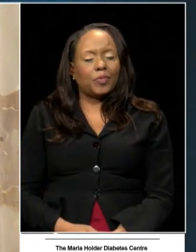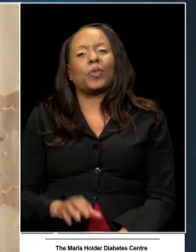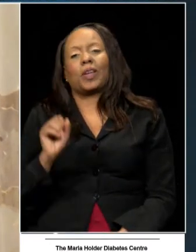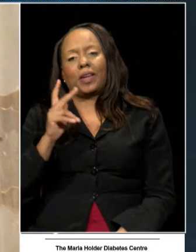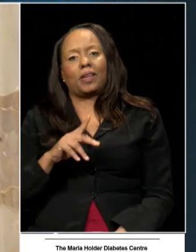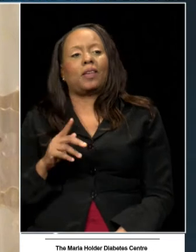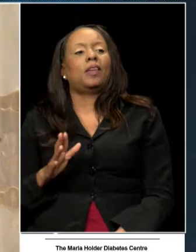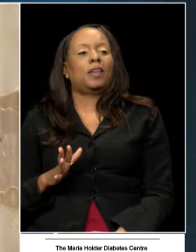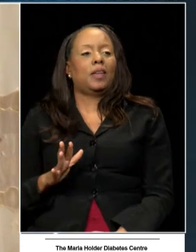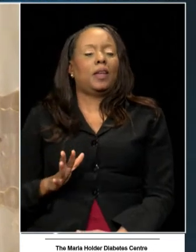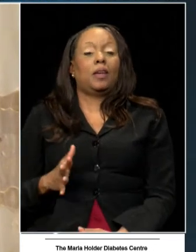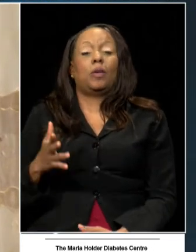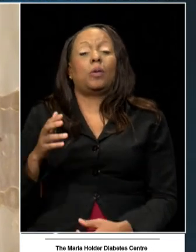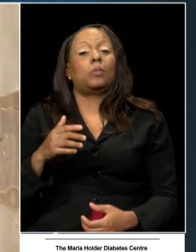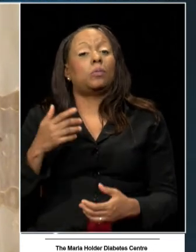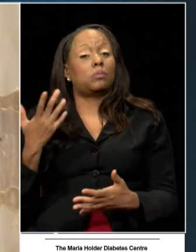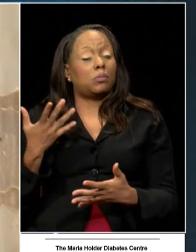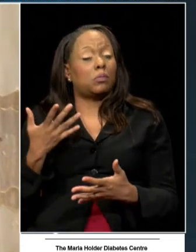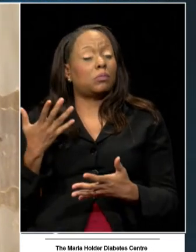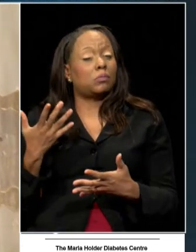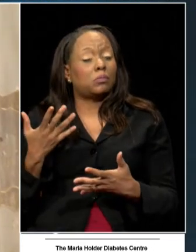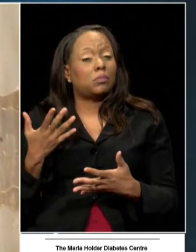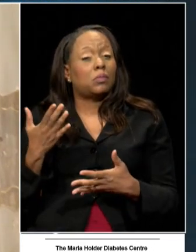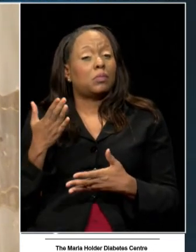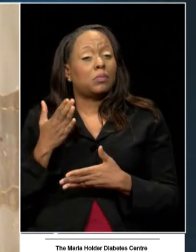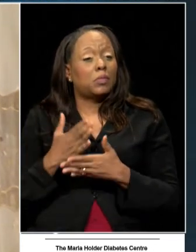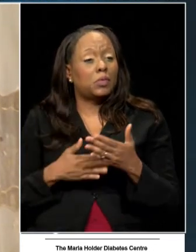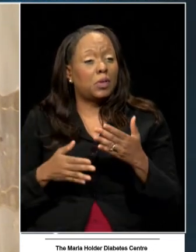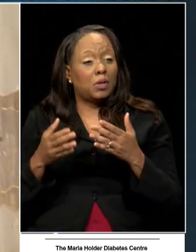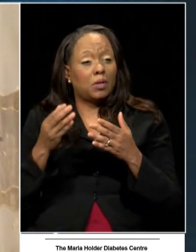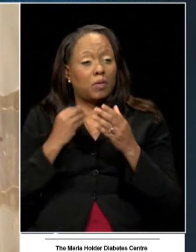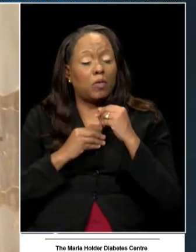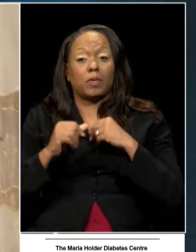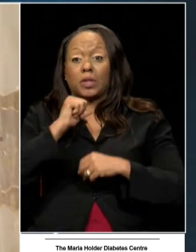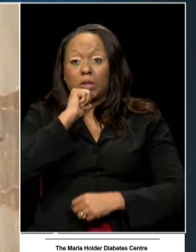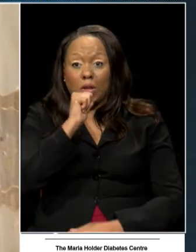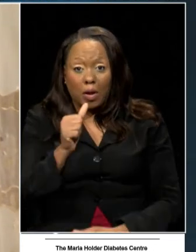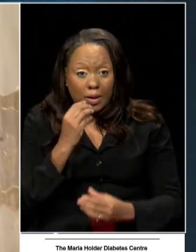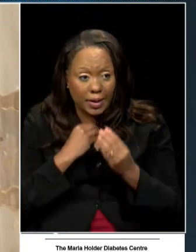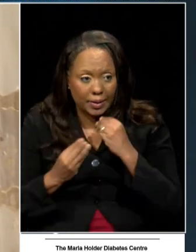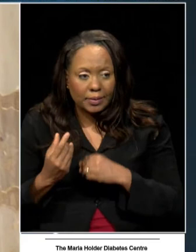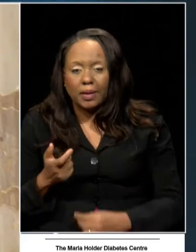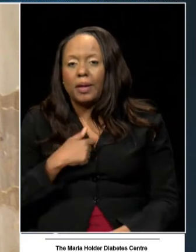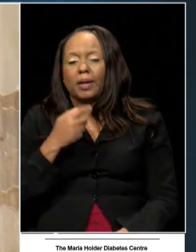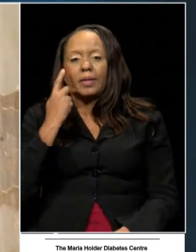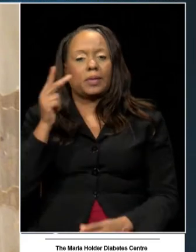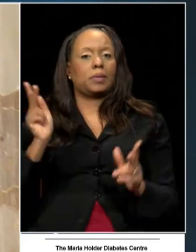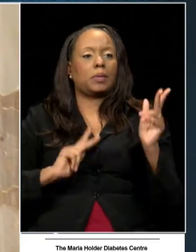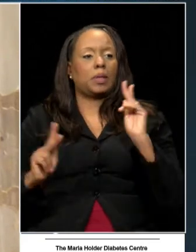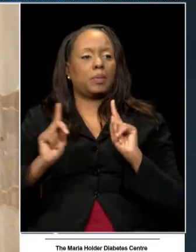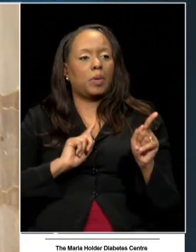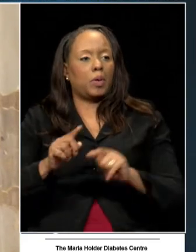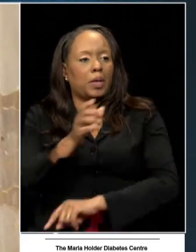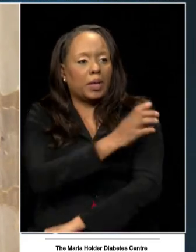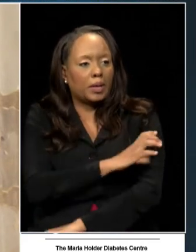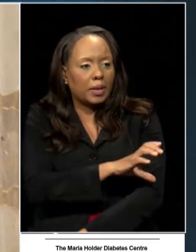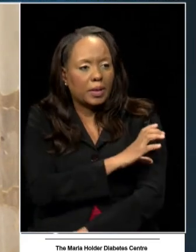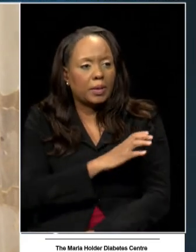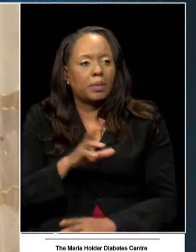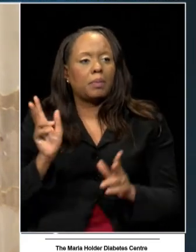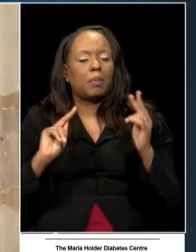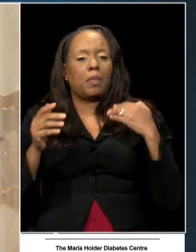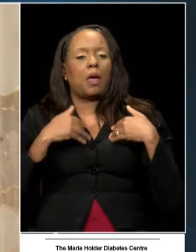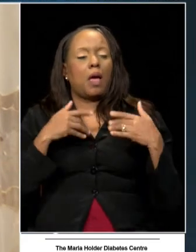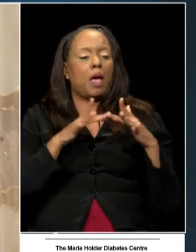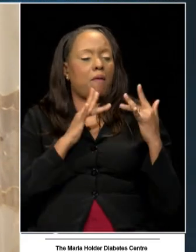eat, because mm-hmm. a lot of people, I see people in polyclinics, people who have had strokes or heart attacks and